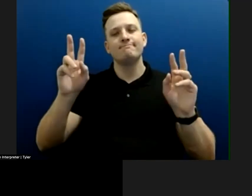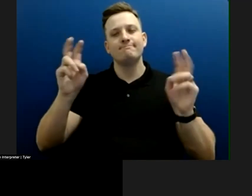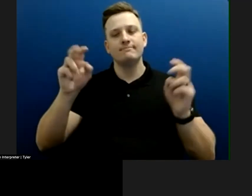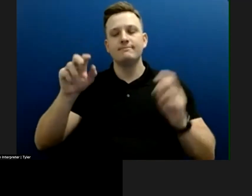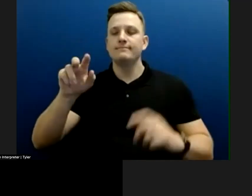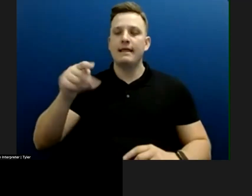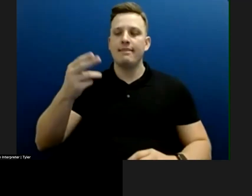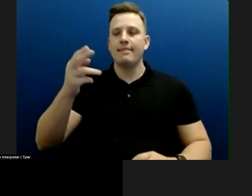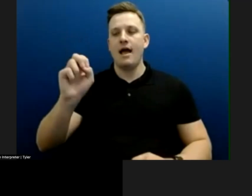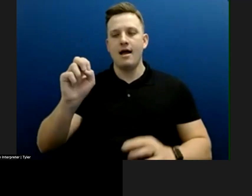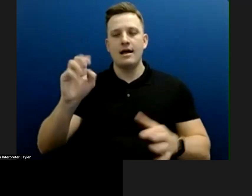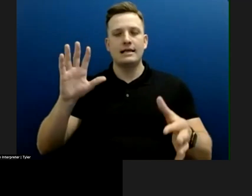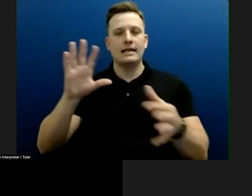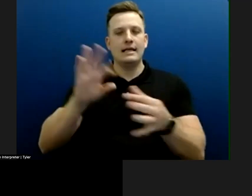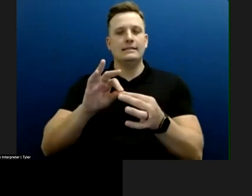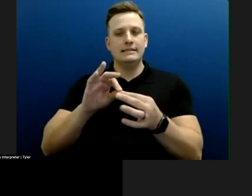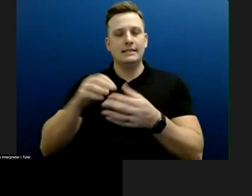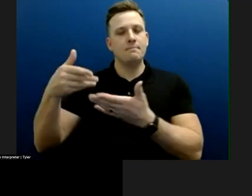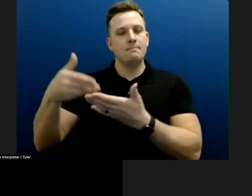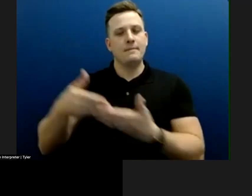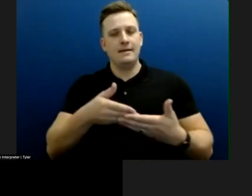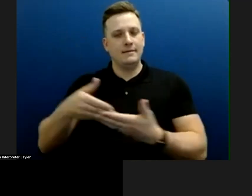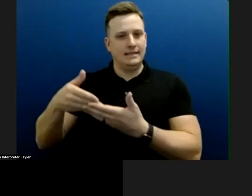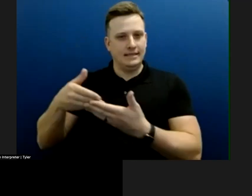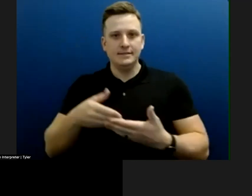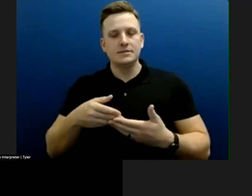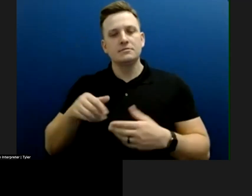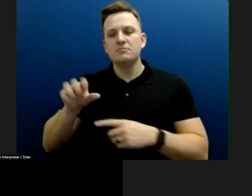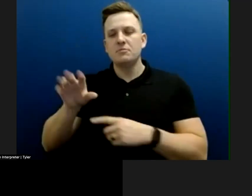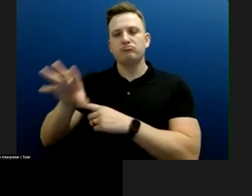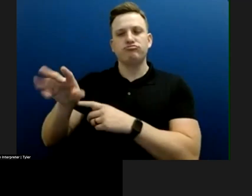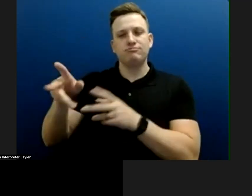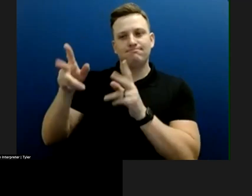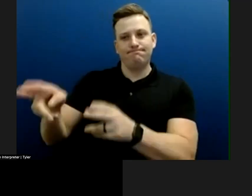Baby. And I'm just going to show just